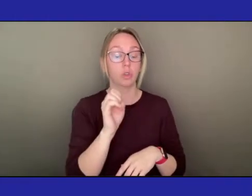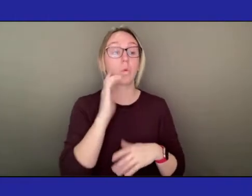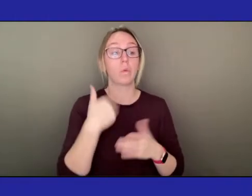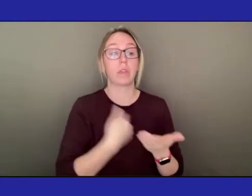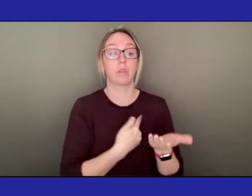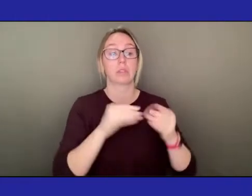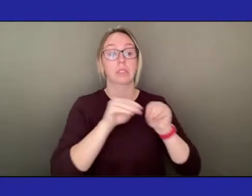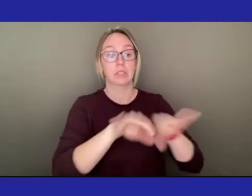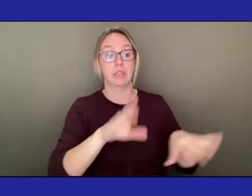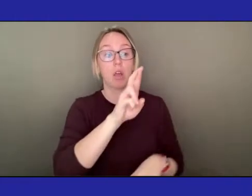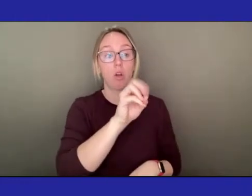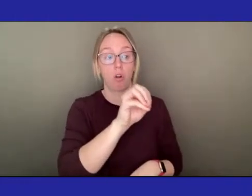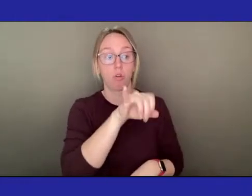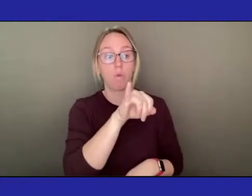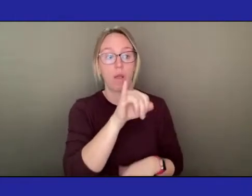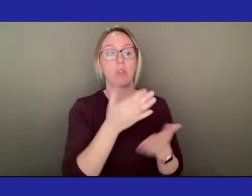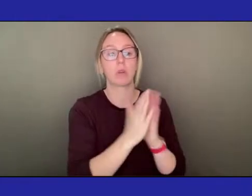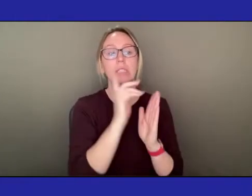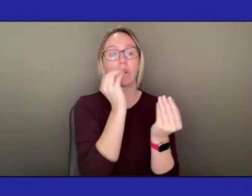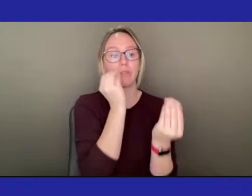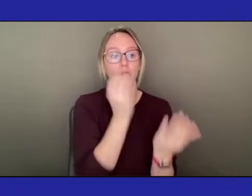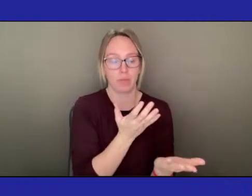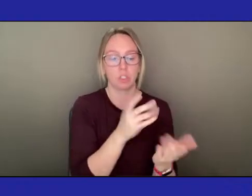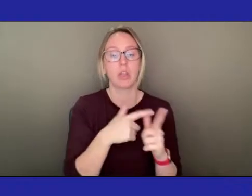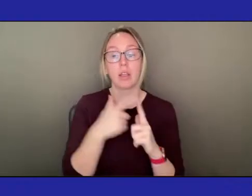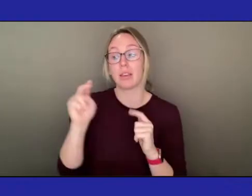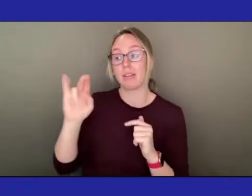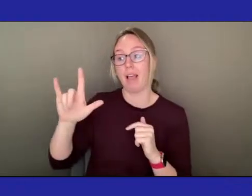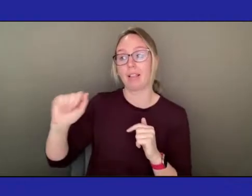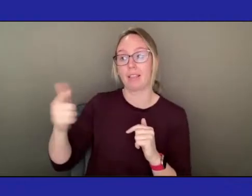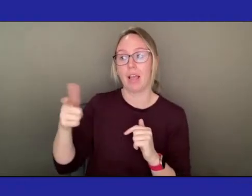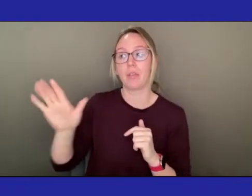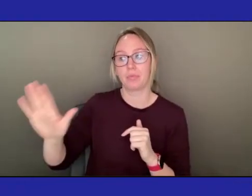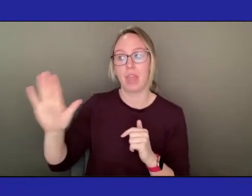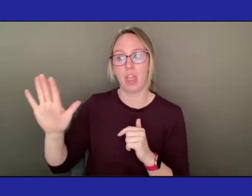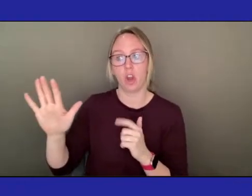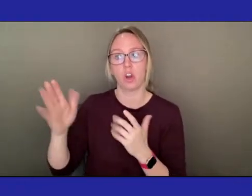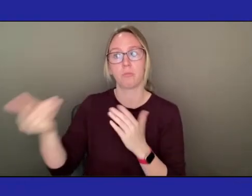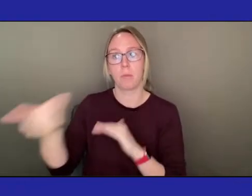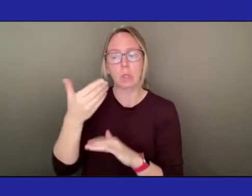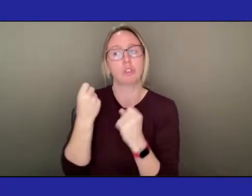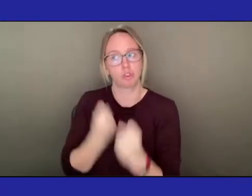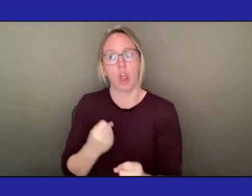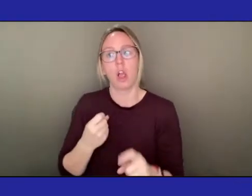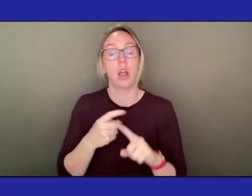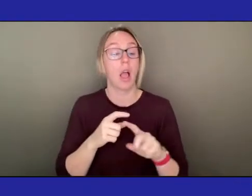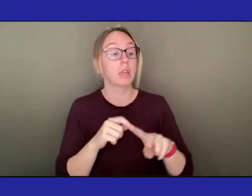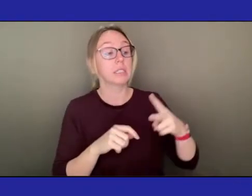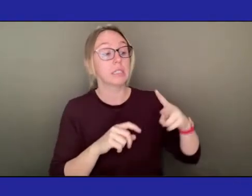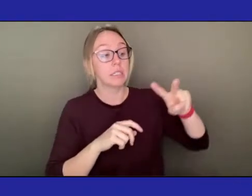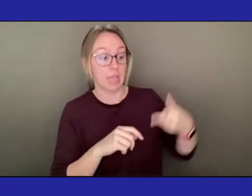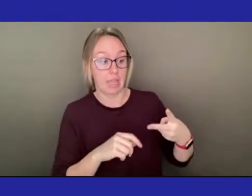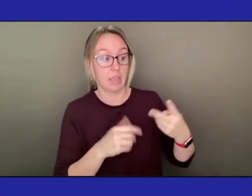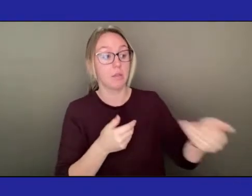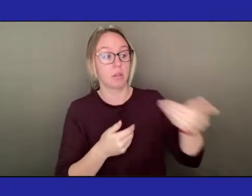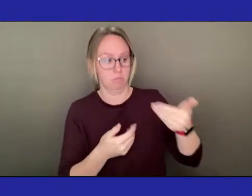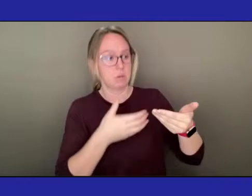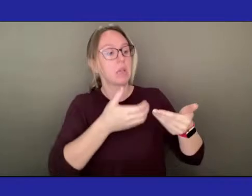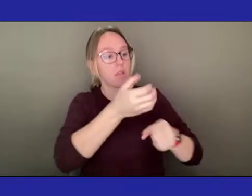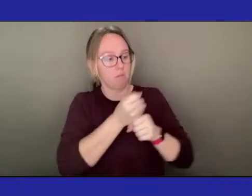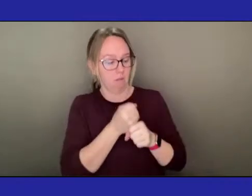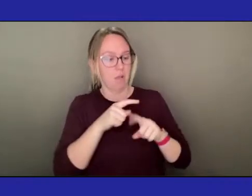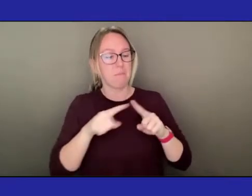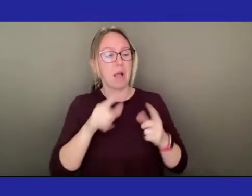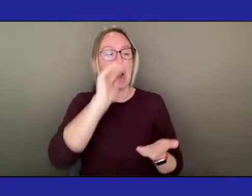very, very strong. A second proposal was also received, but was not nearly as comprehensive. So we were able to move to